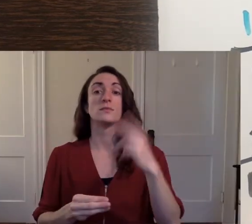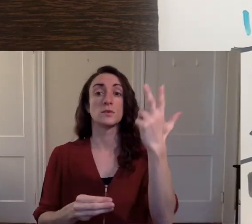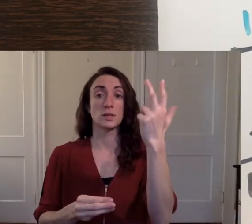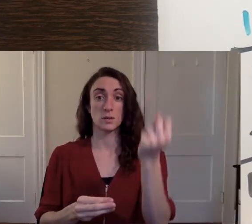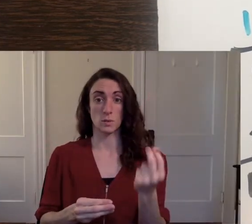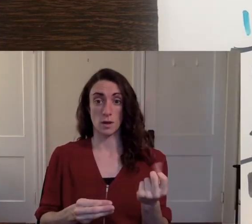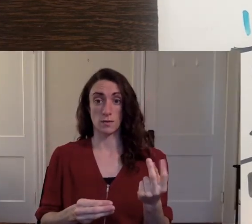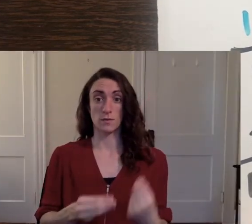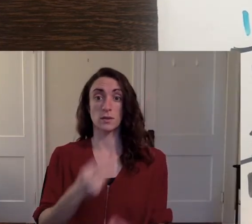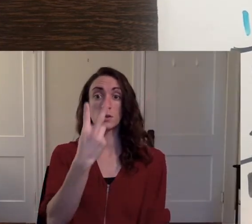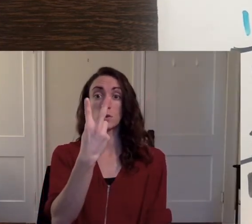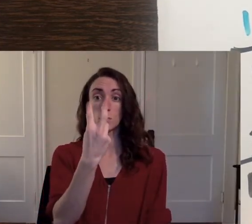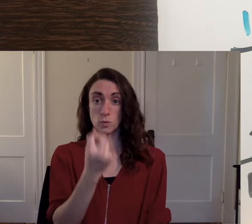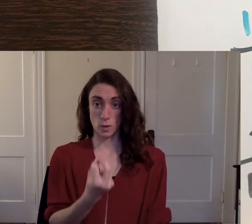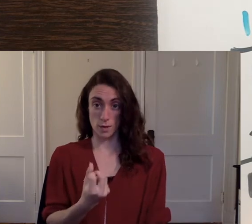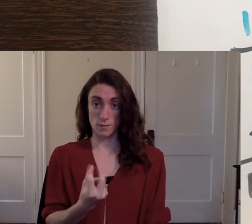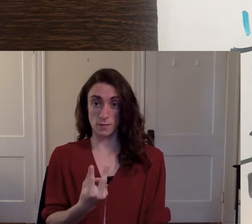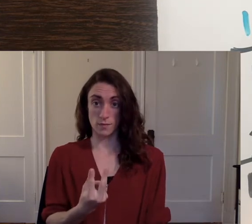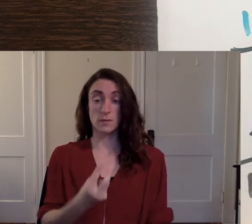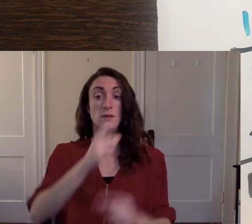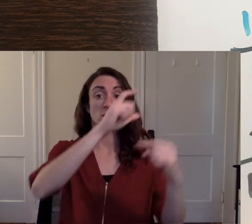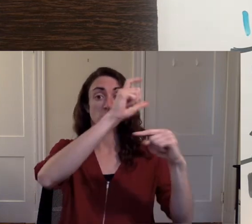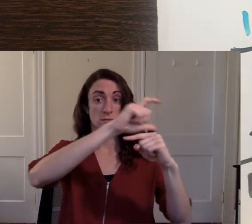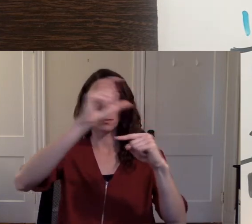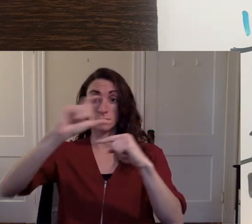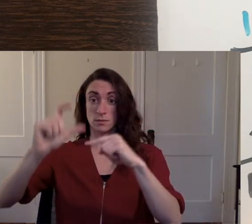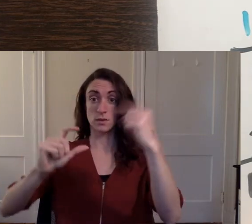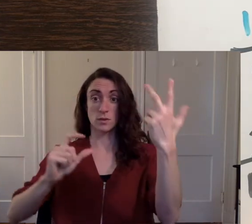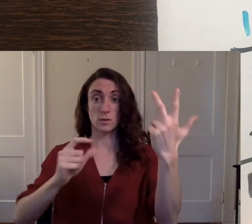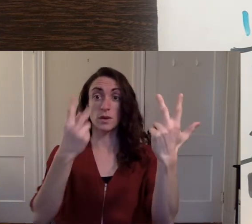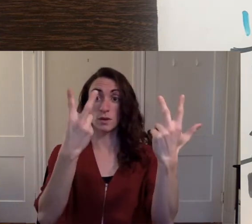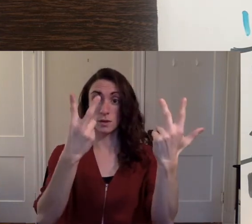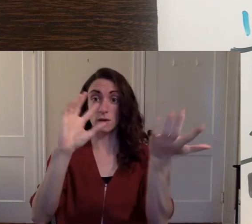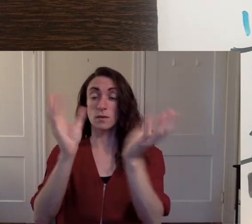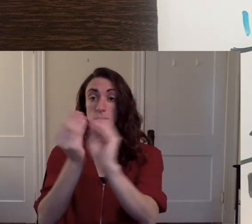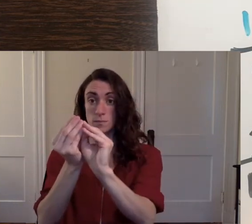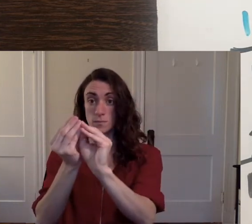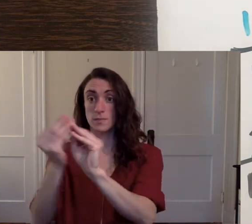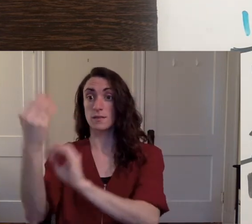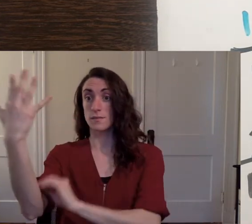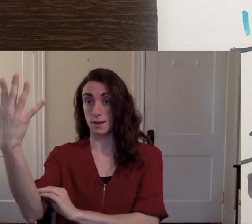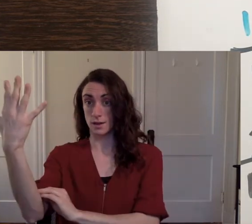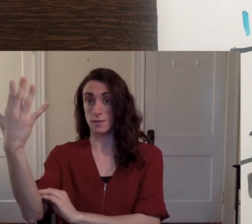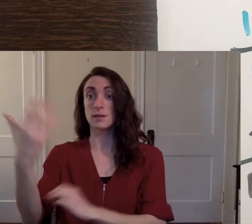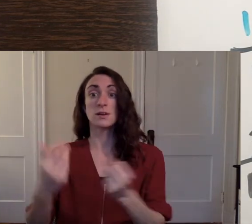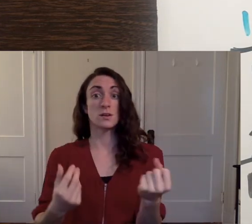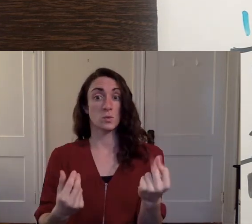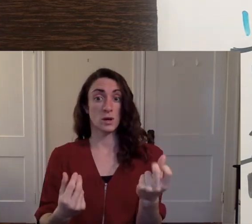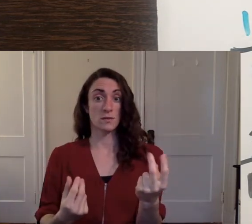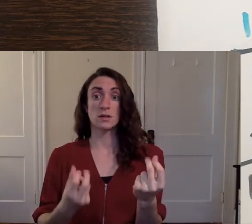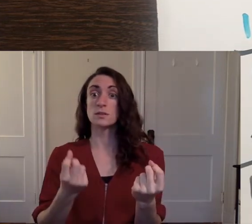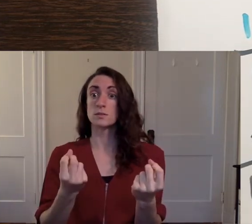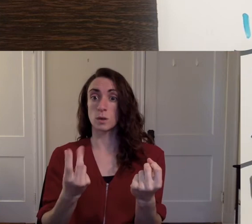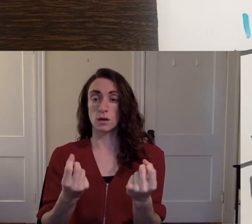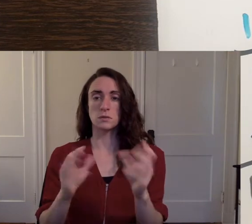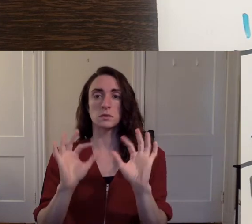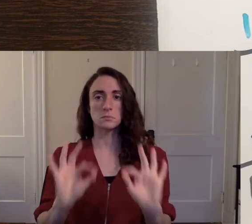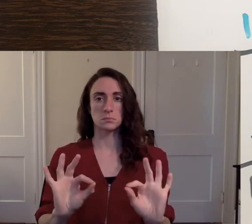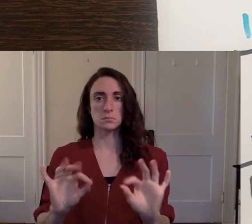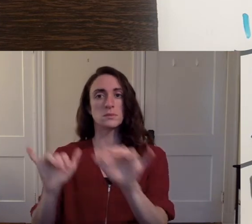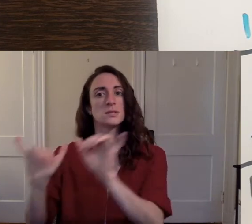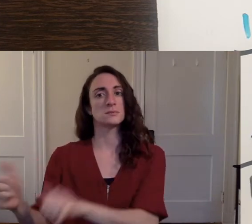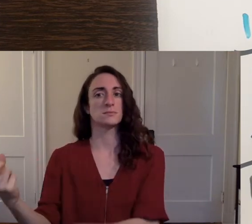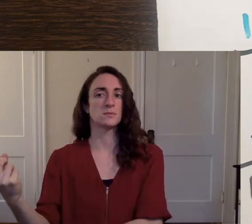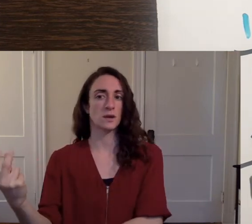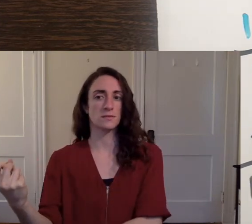Now that we've done that, we're ready to add. We've got 3/12 and 2/12, and now that we're talking about the same size pieces, we can add them and get 5/12.